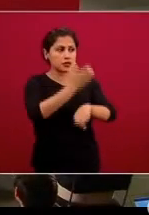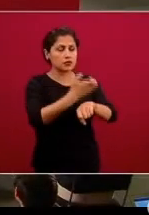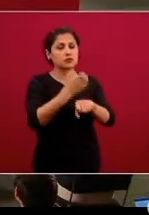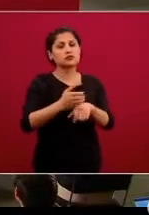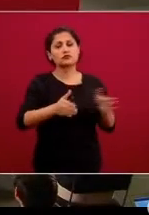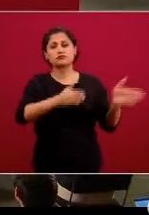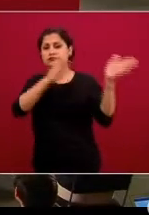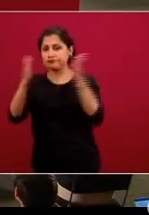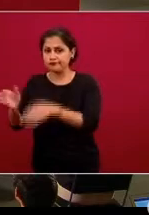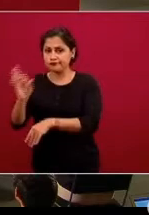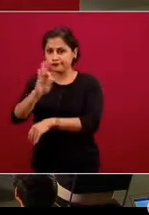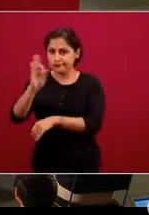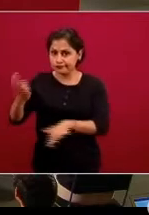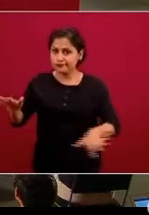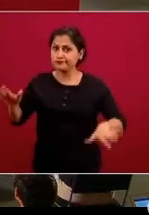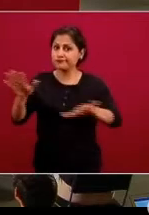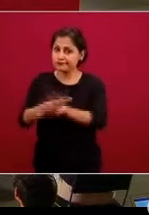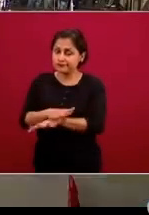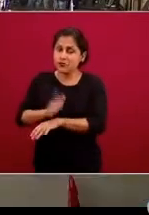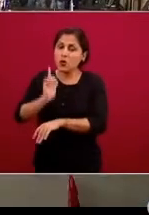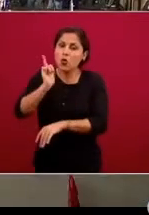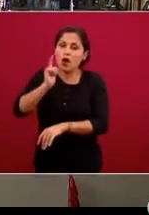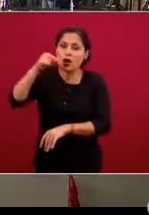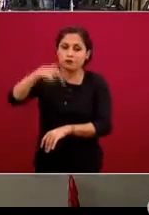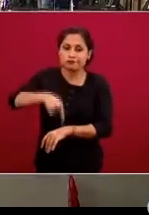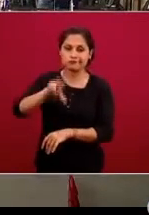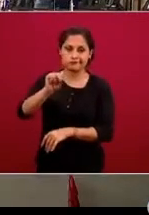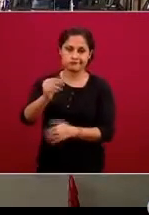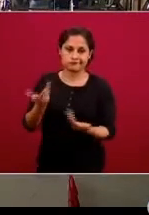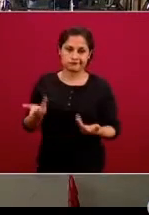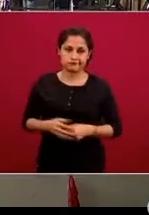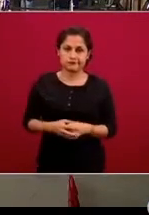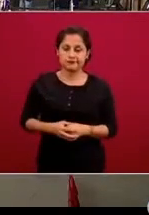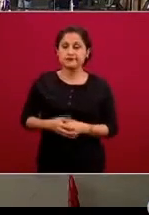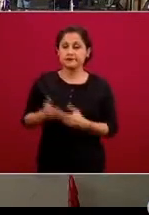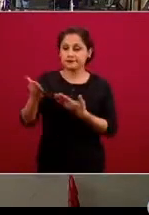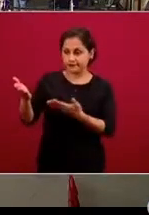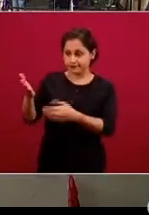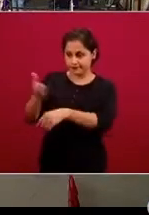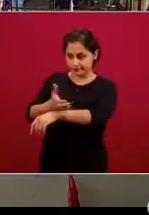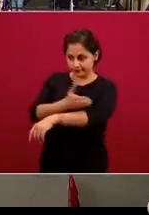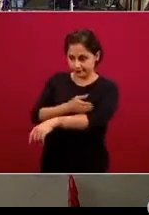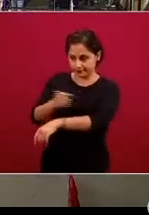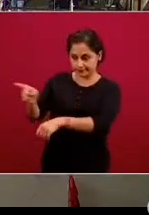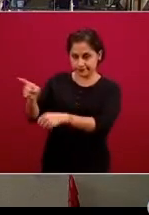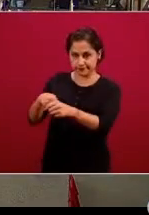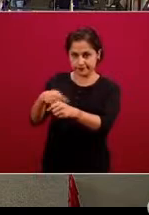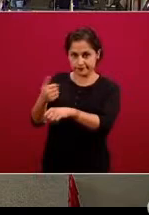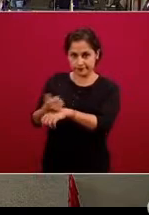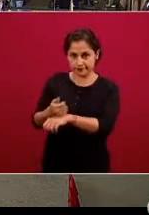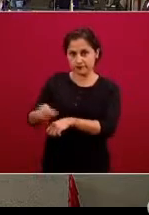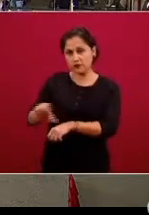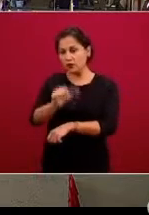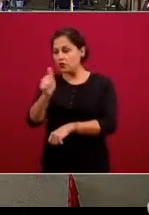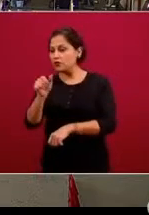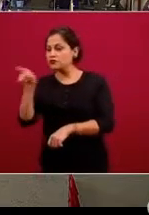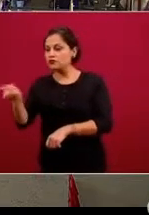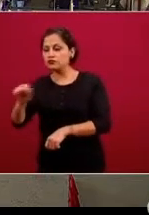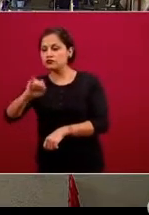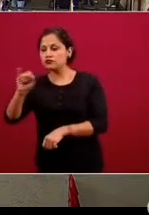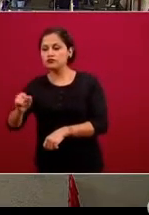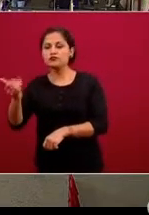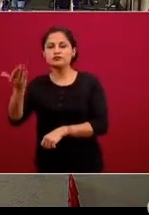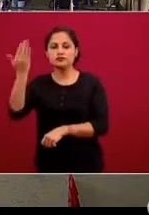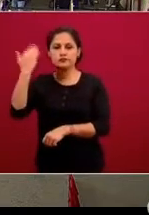again these dates. Spain did it, Italy did it, Portugal did it, so let's see that that is not the